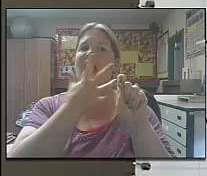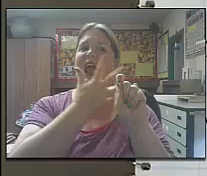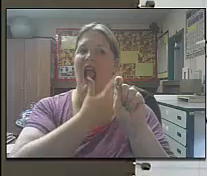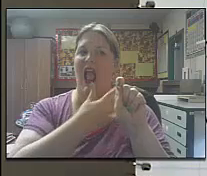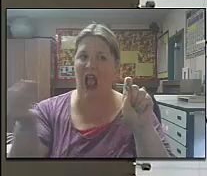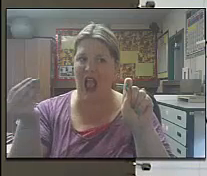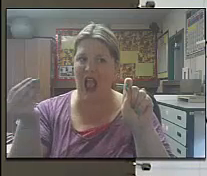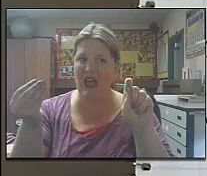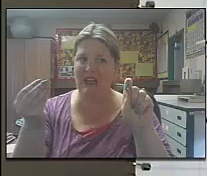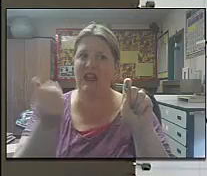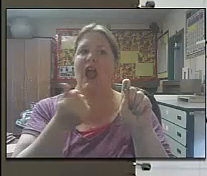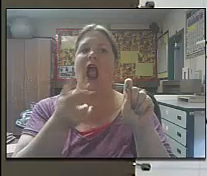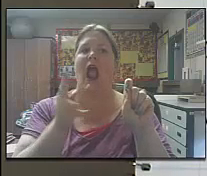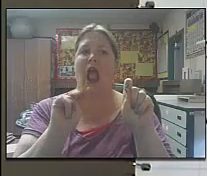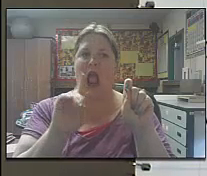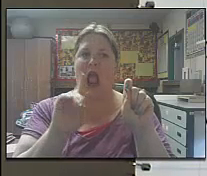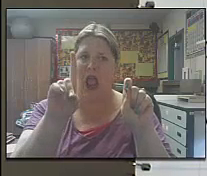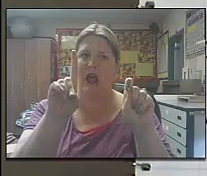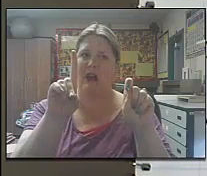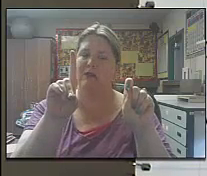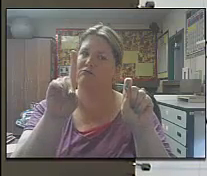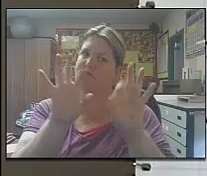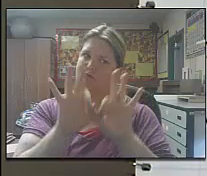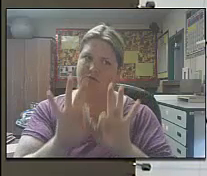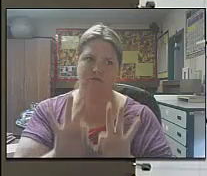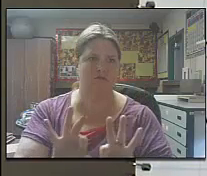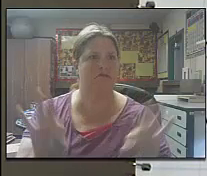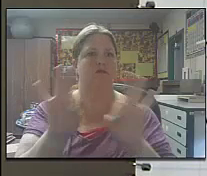And that is critically important.